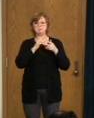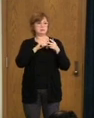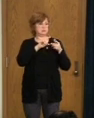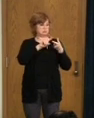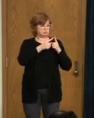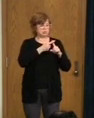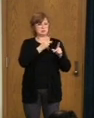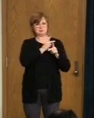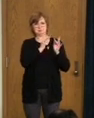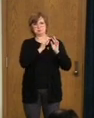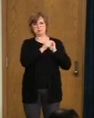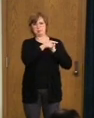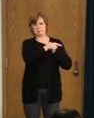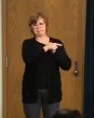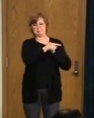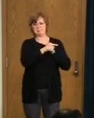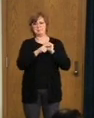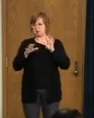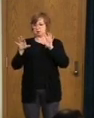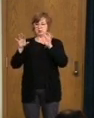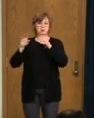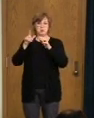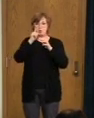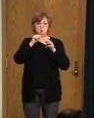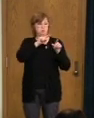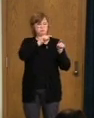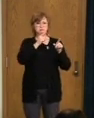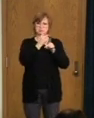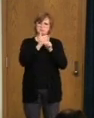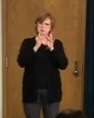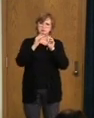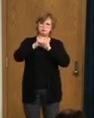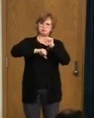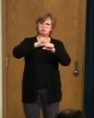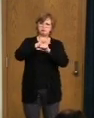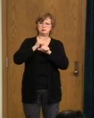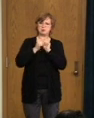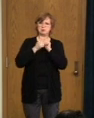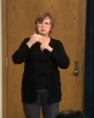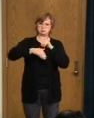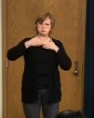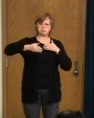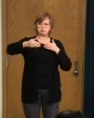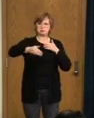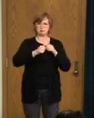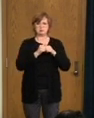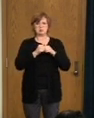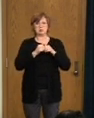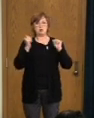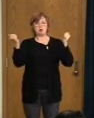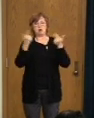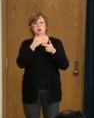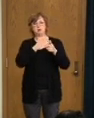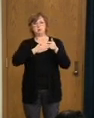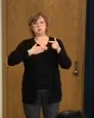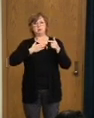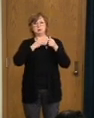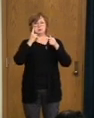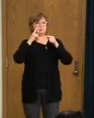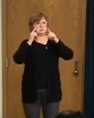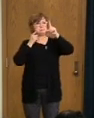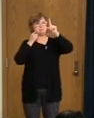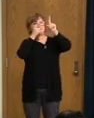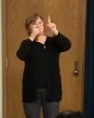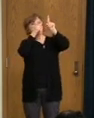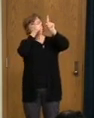life. And most importantly, each of us, let's keep the finish line in our sights. If we all work together, we will